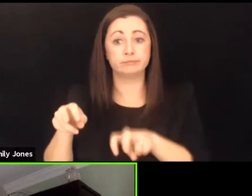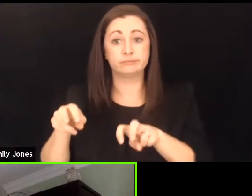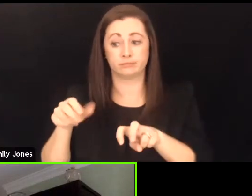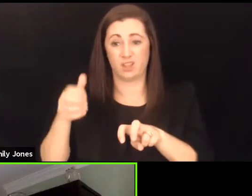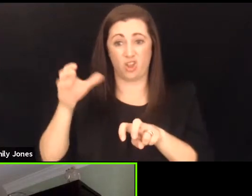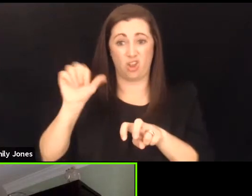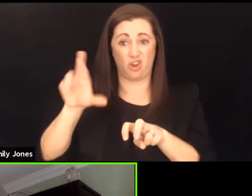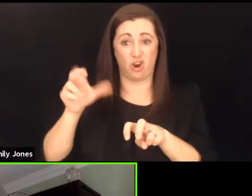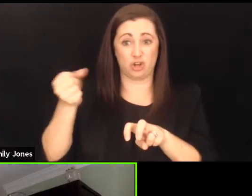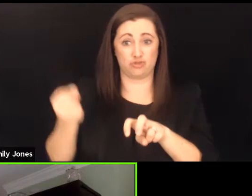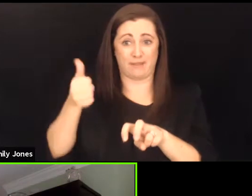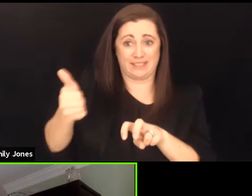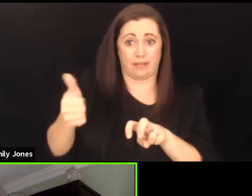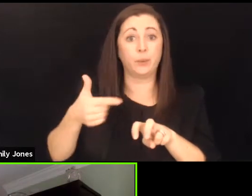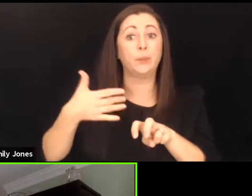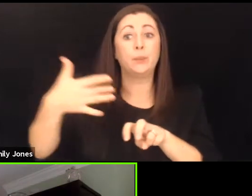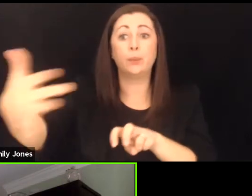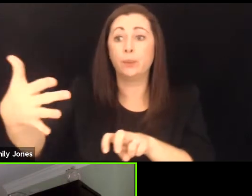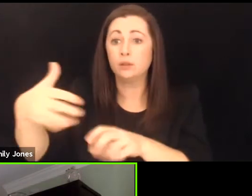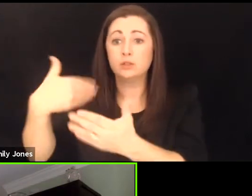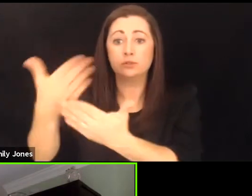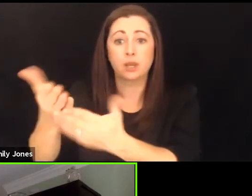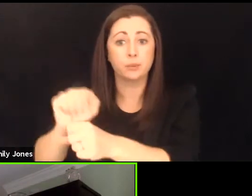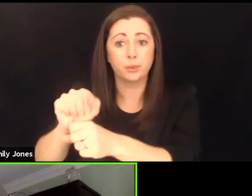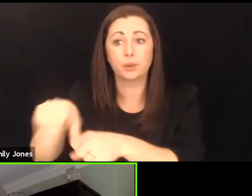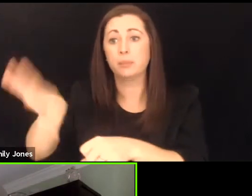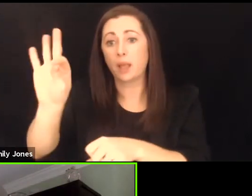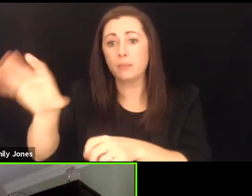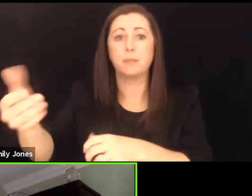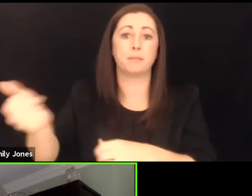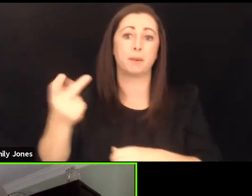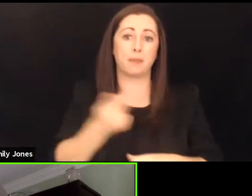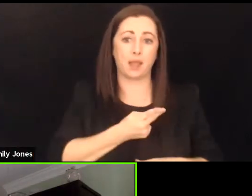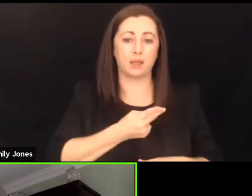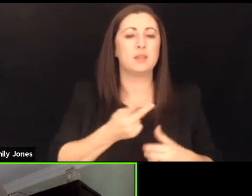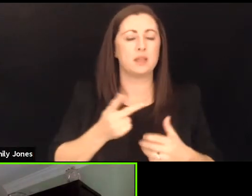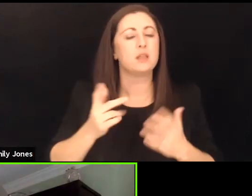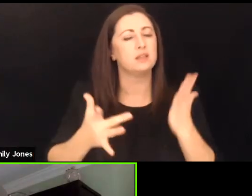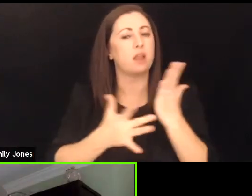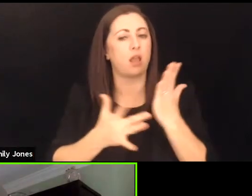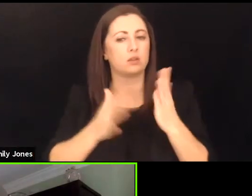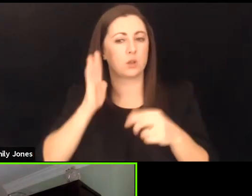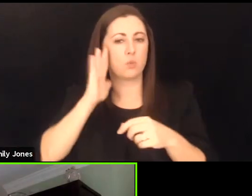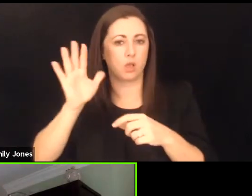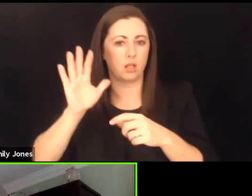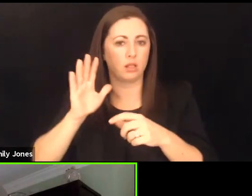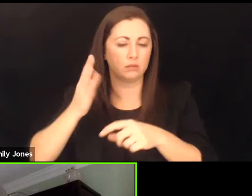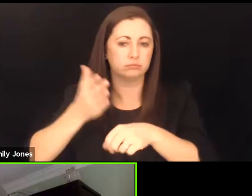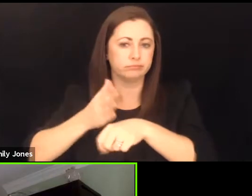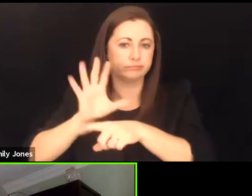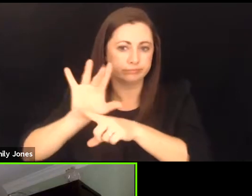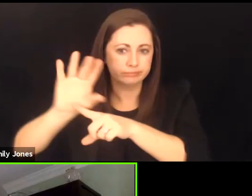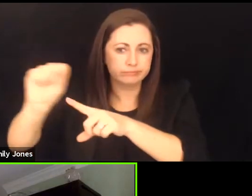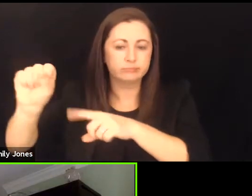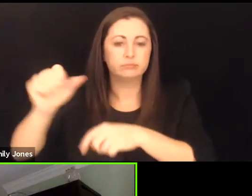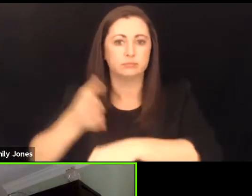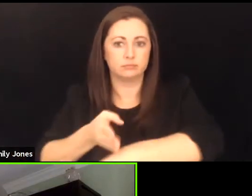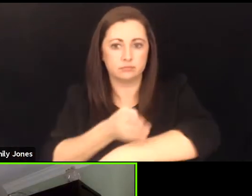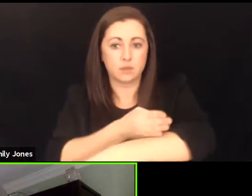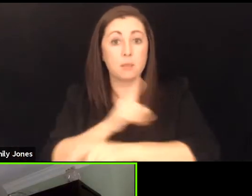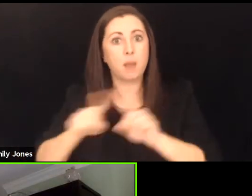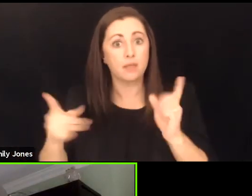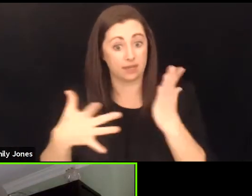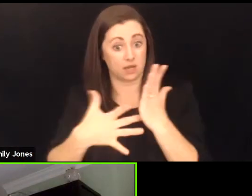whatever. This is coming. So all of these new technologies from the very beginning need to be